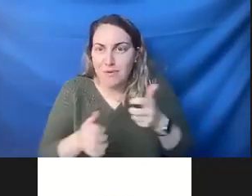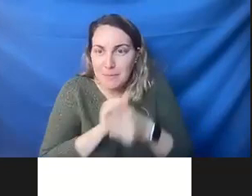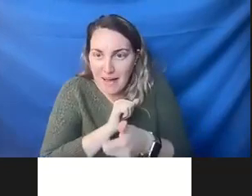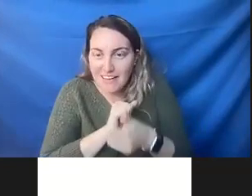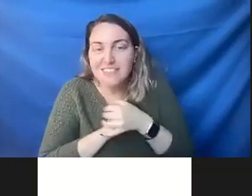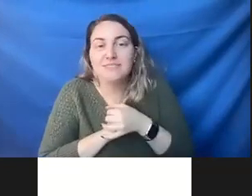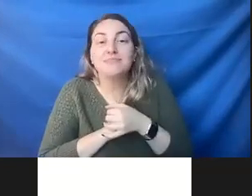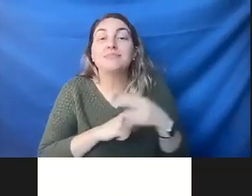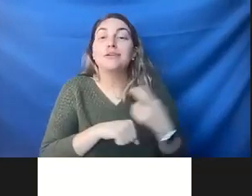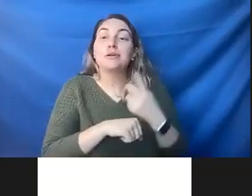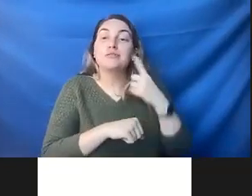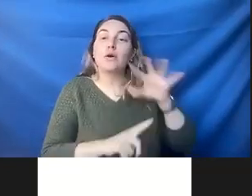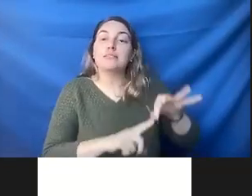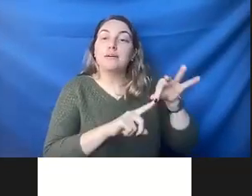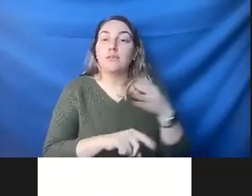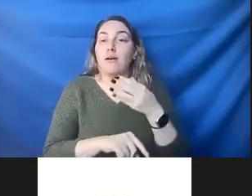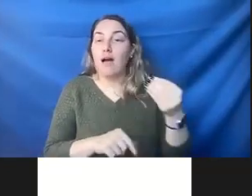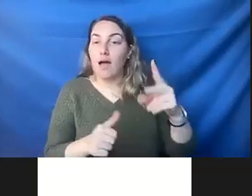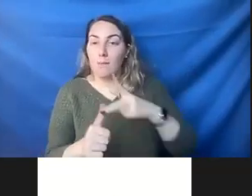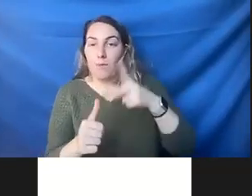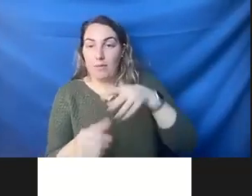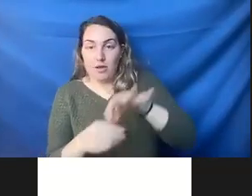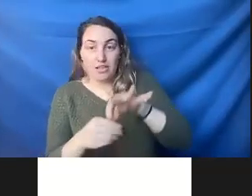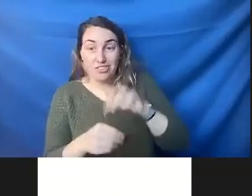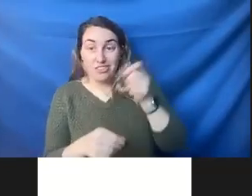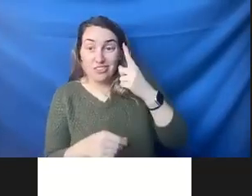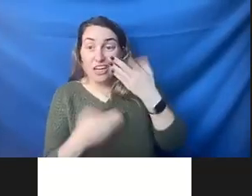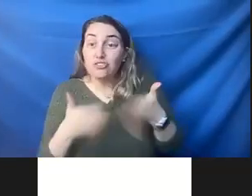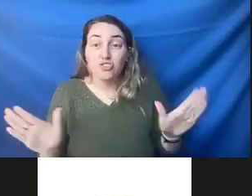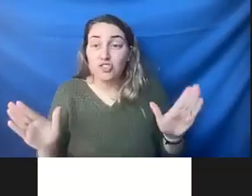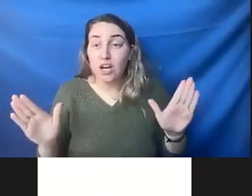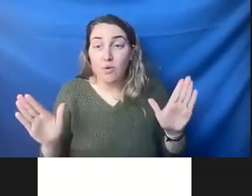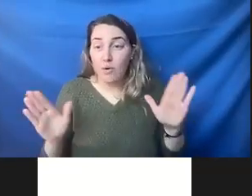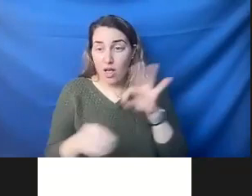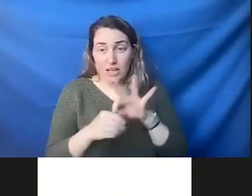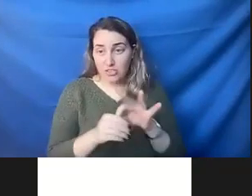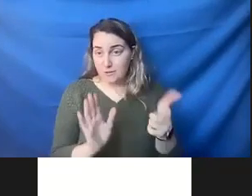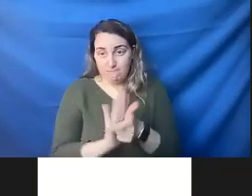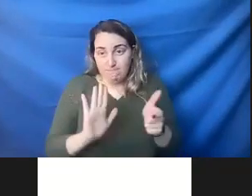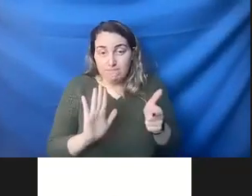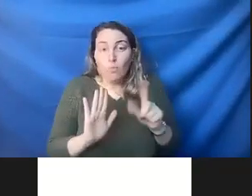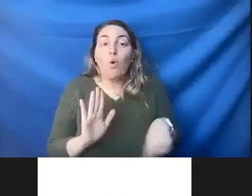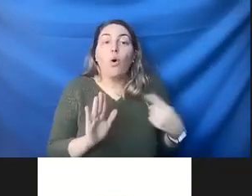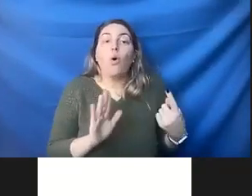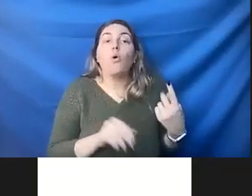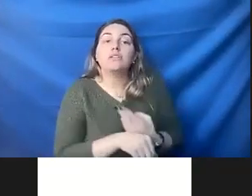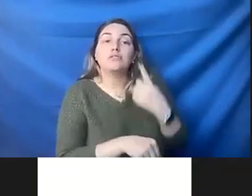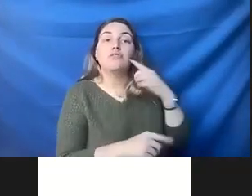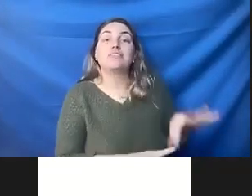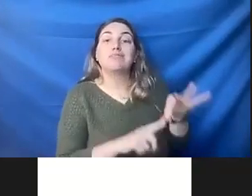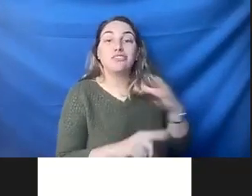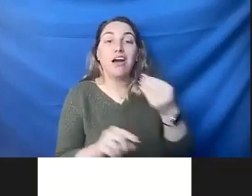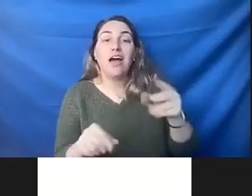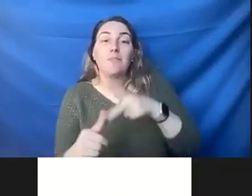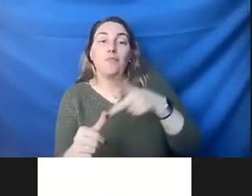only be used in special and primary elections, not in general elections. And it will only be used in special and primary elections for